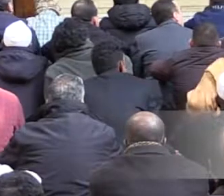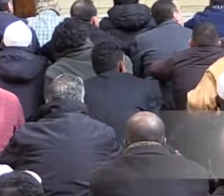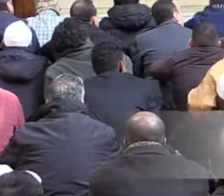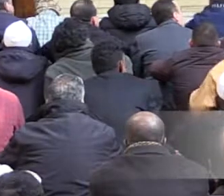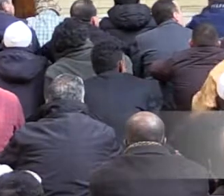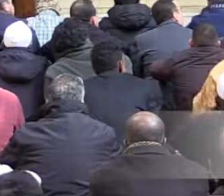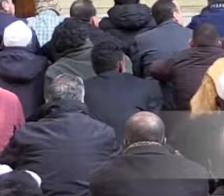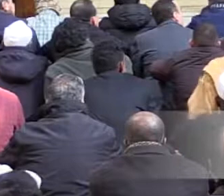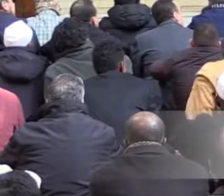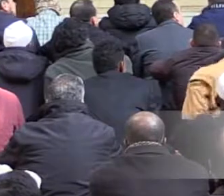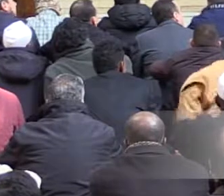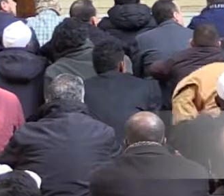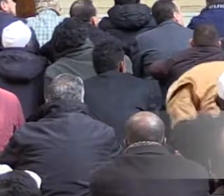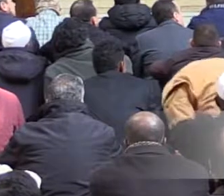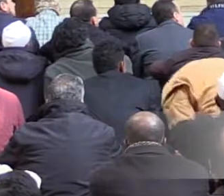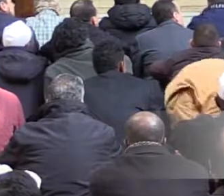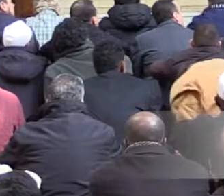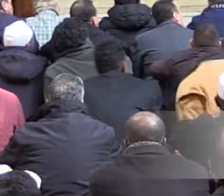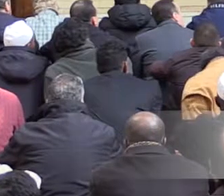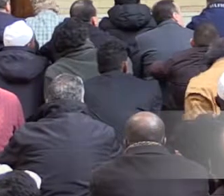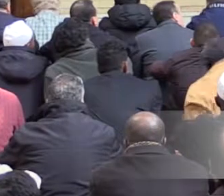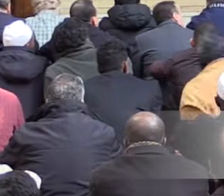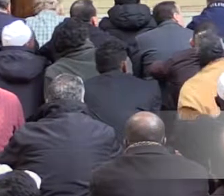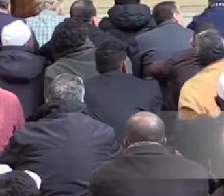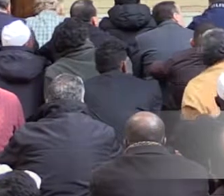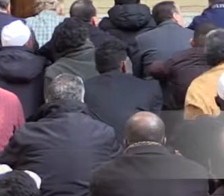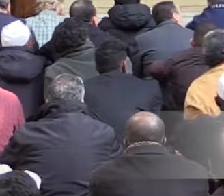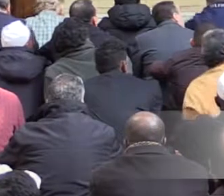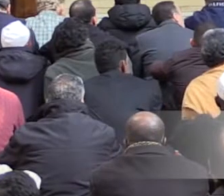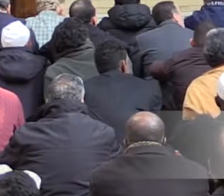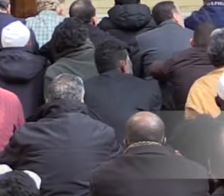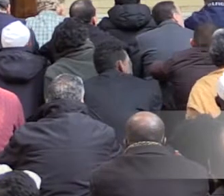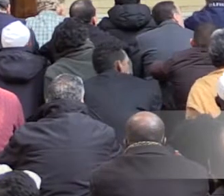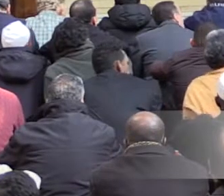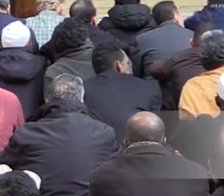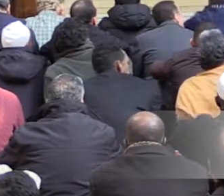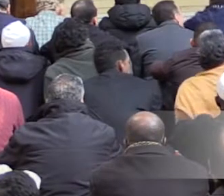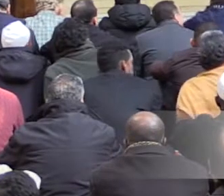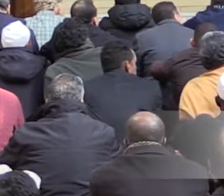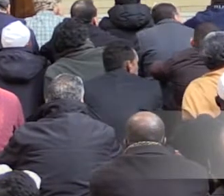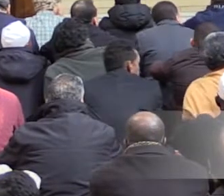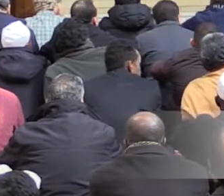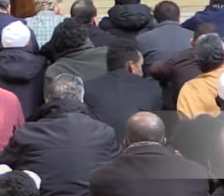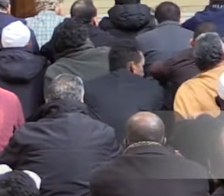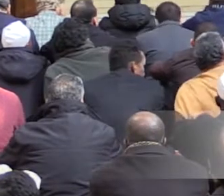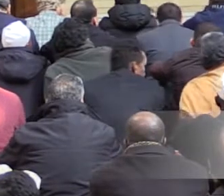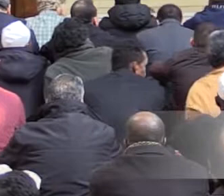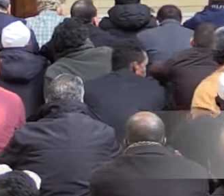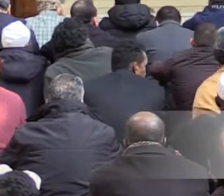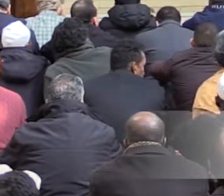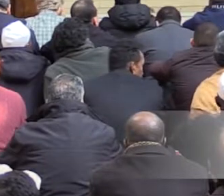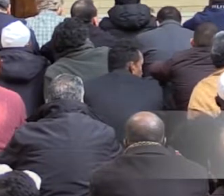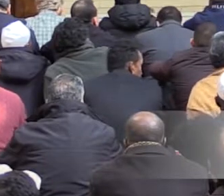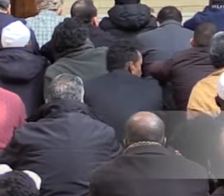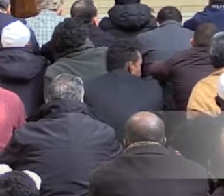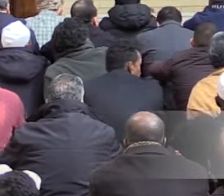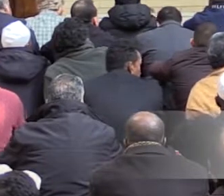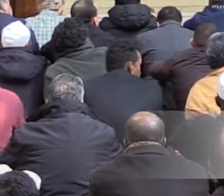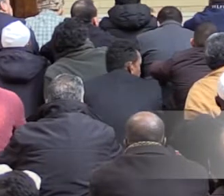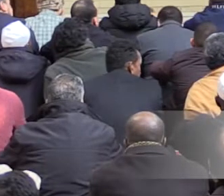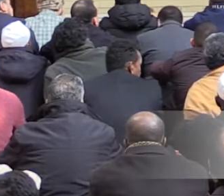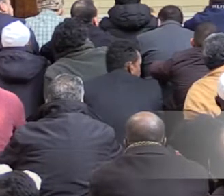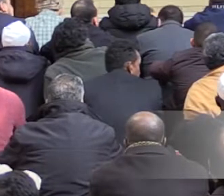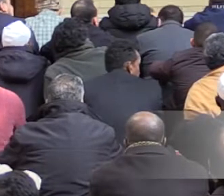In the past several weeks, we have been tackling the topic related to